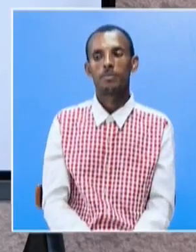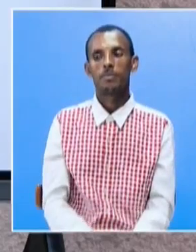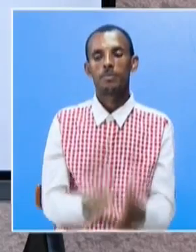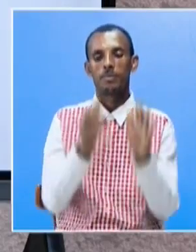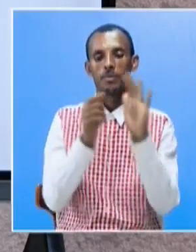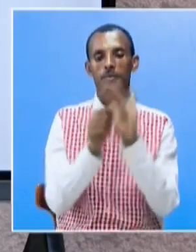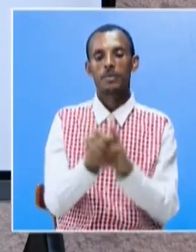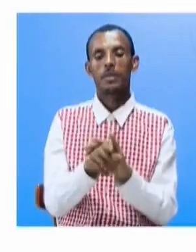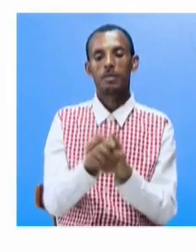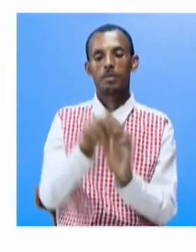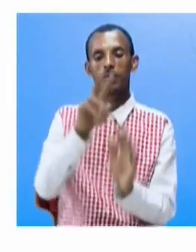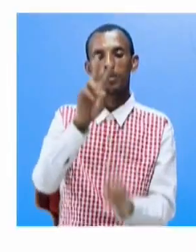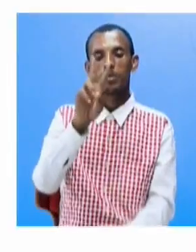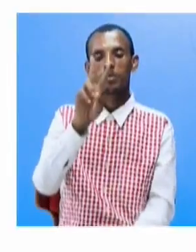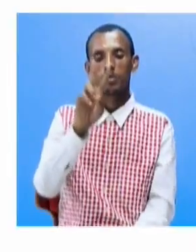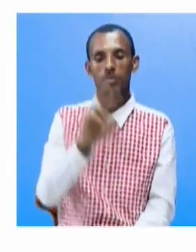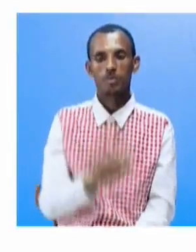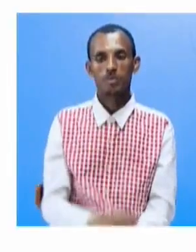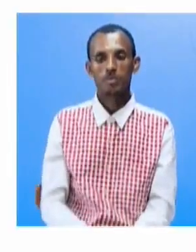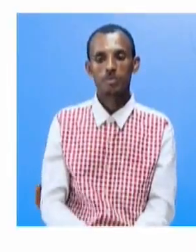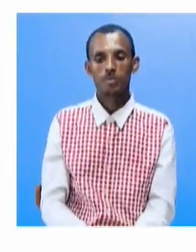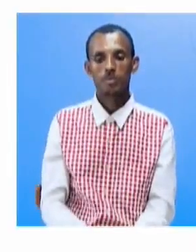Example 2.